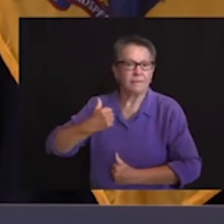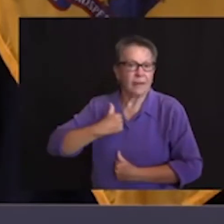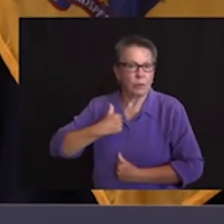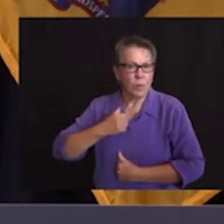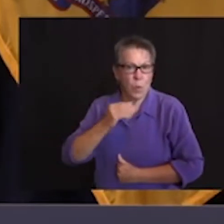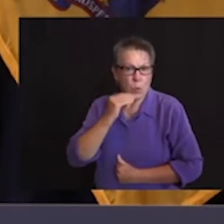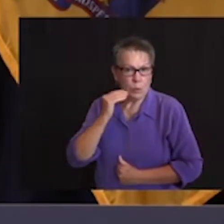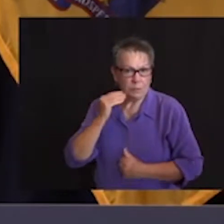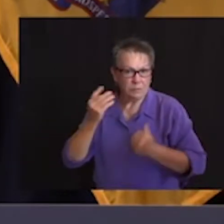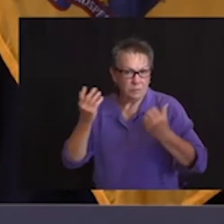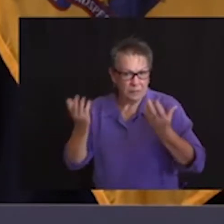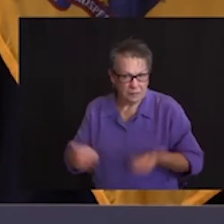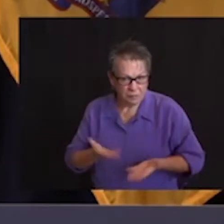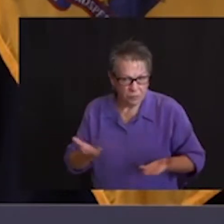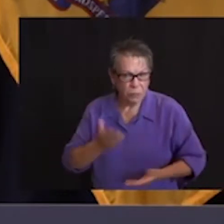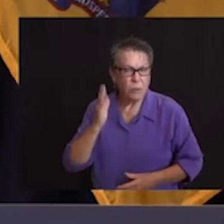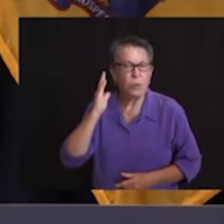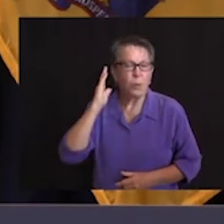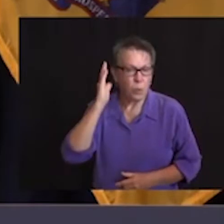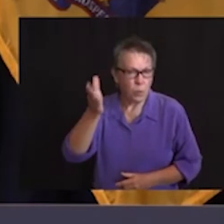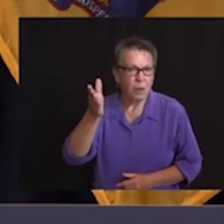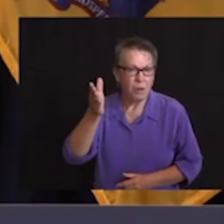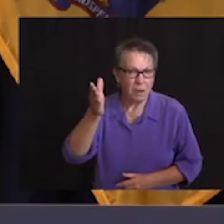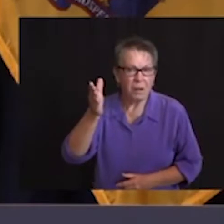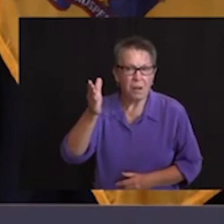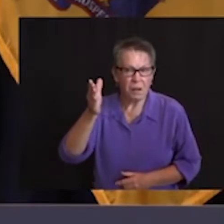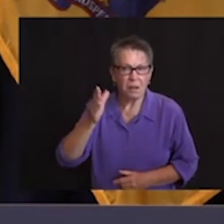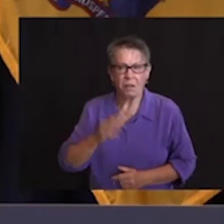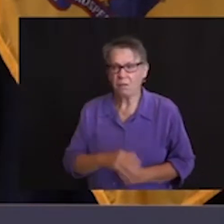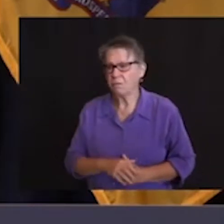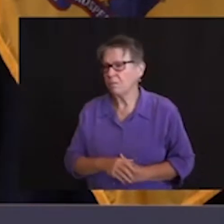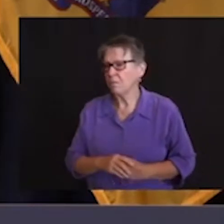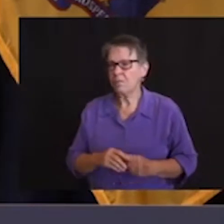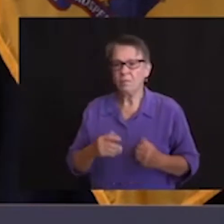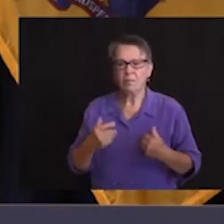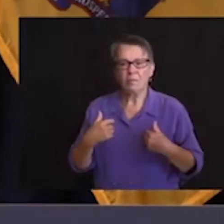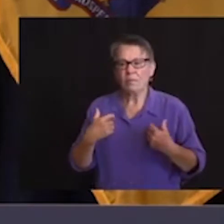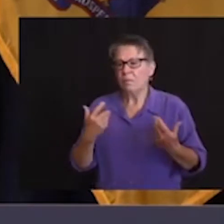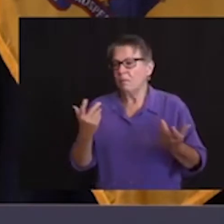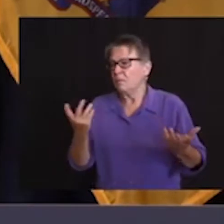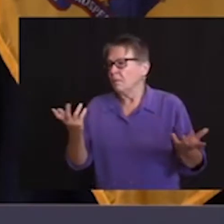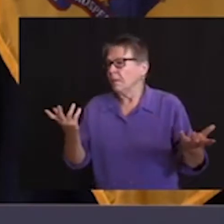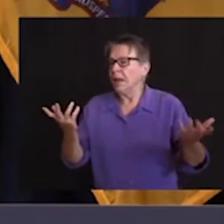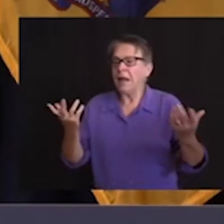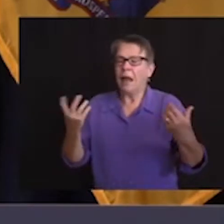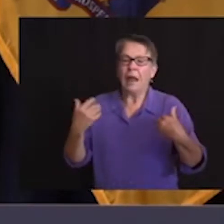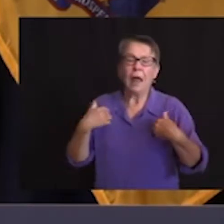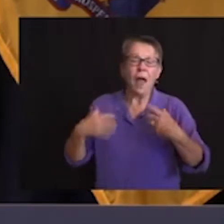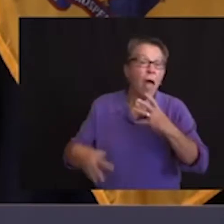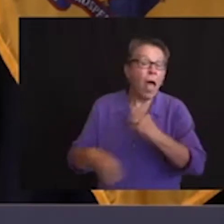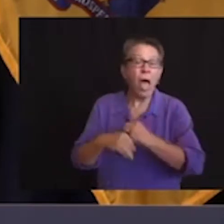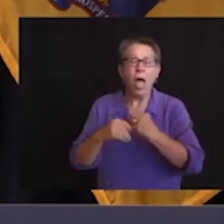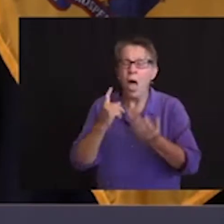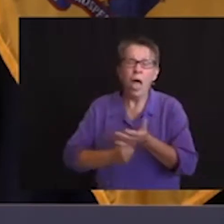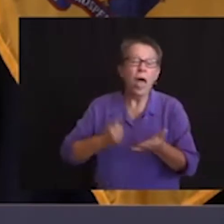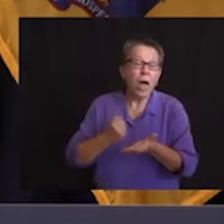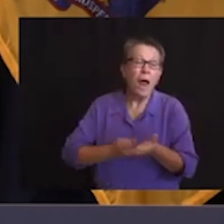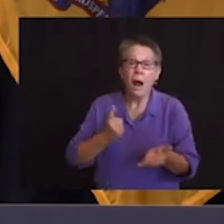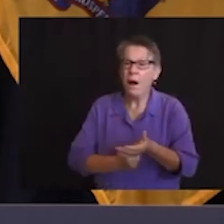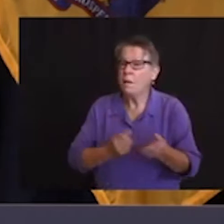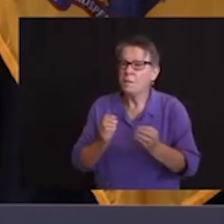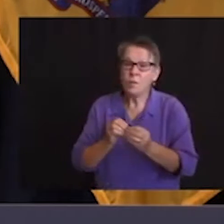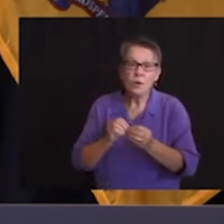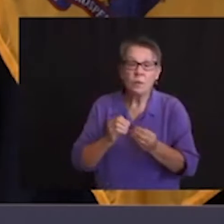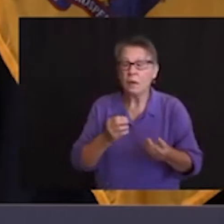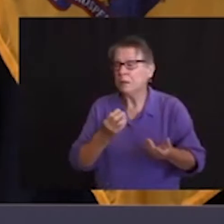is going to rely on data to see just how safe gyms are sustained data that's good is what we're looking for and